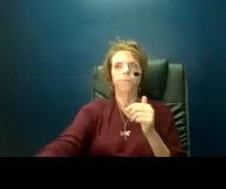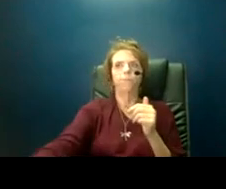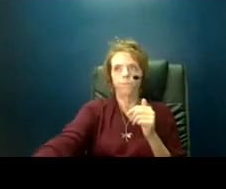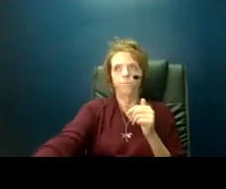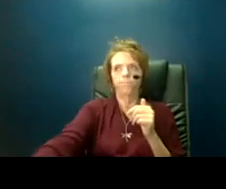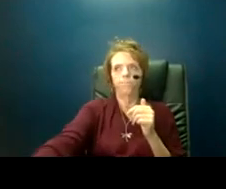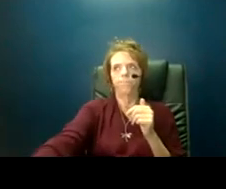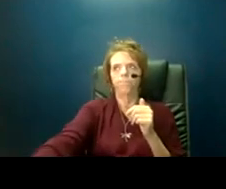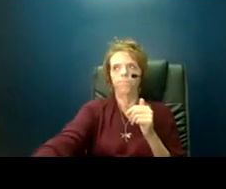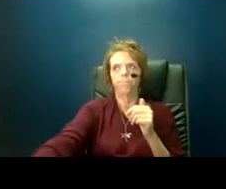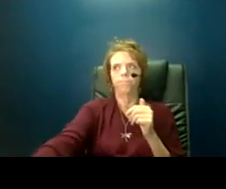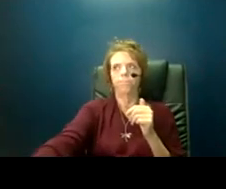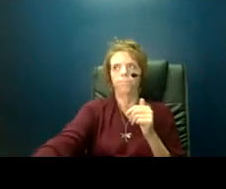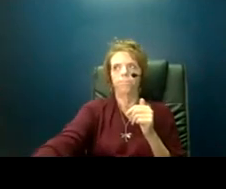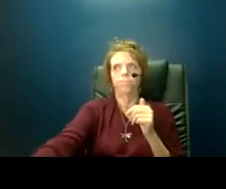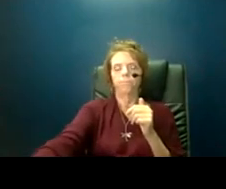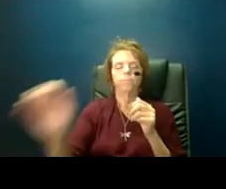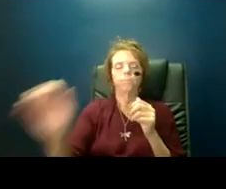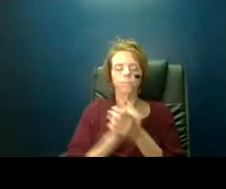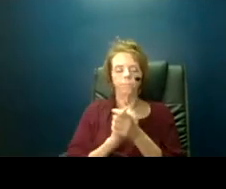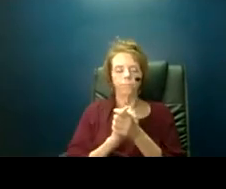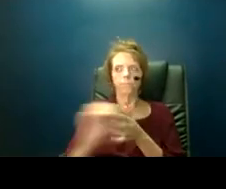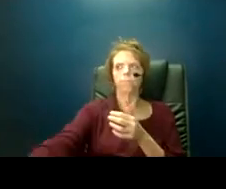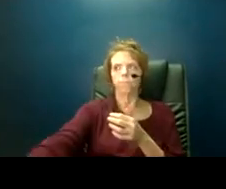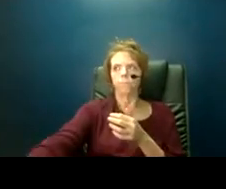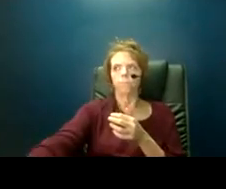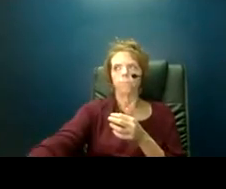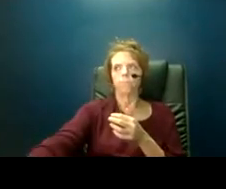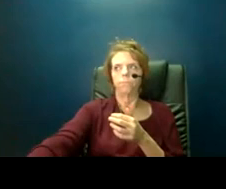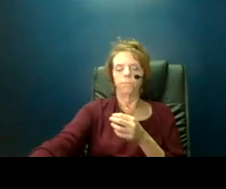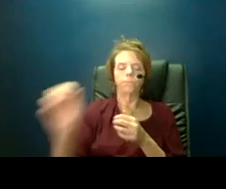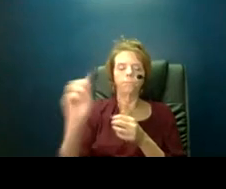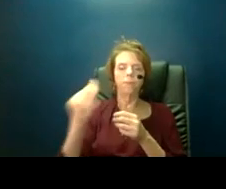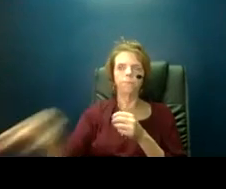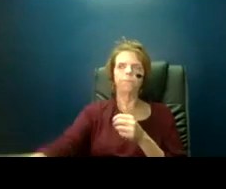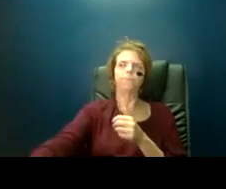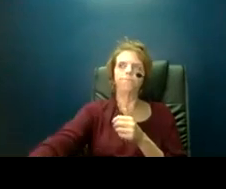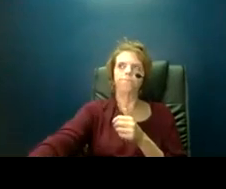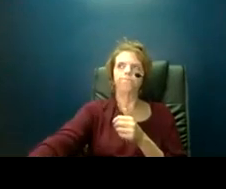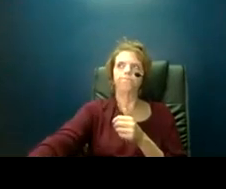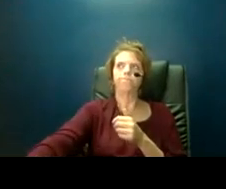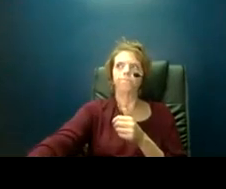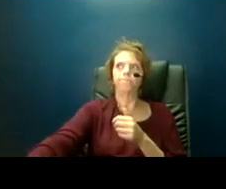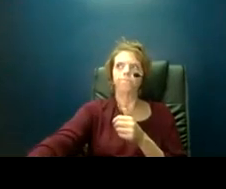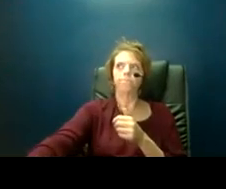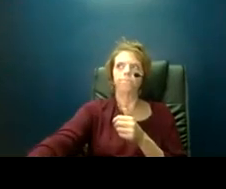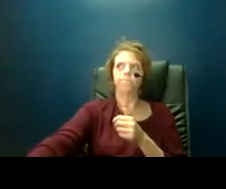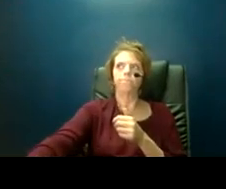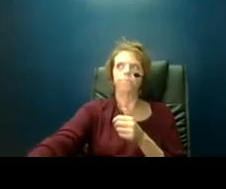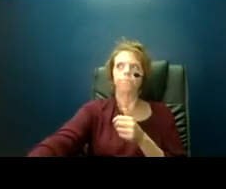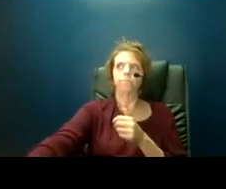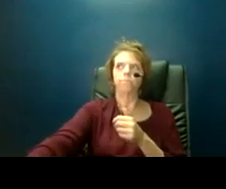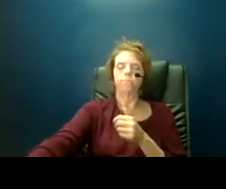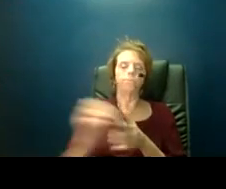there. So this is where whatever your field, like what's your art form?